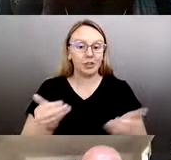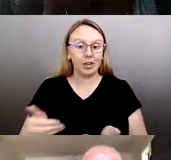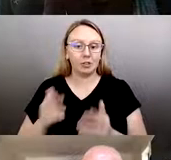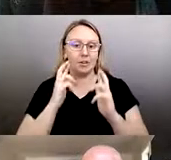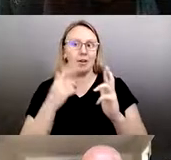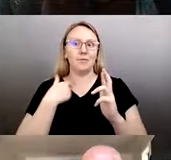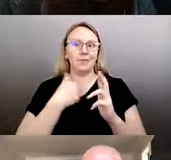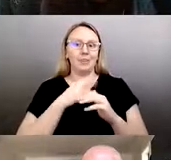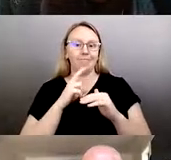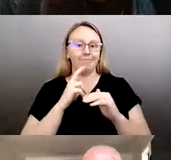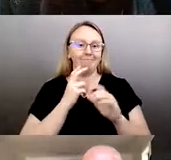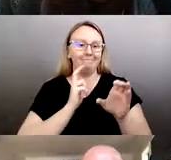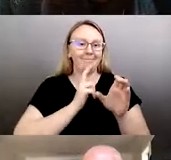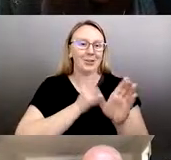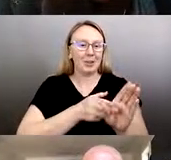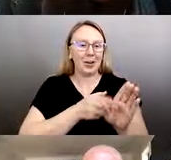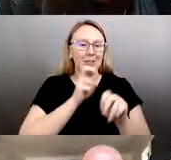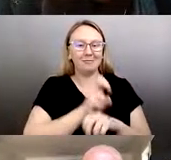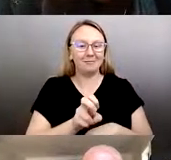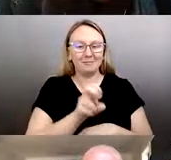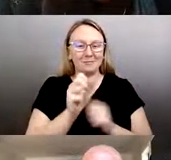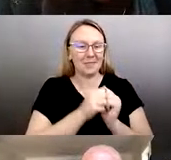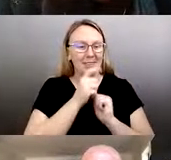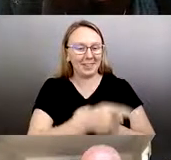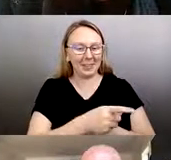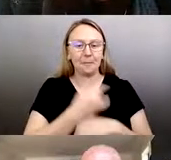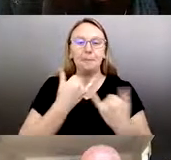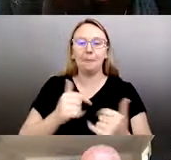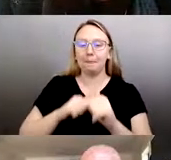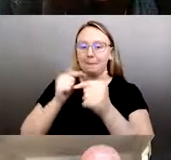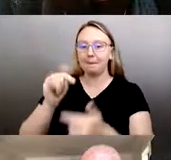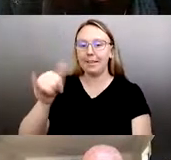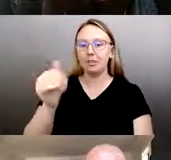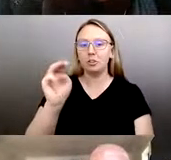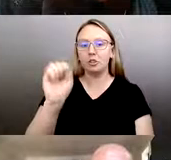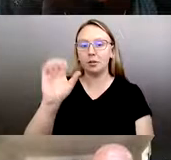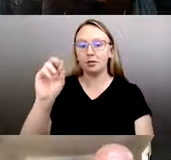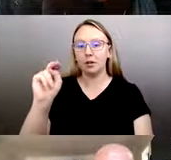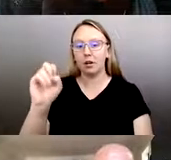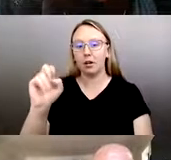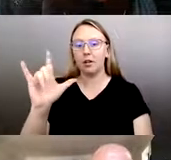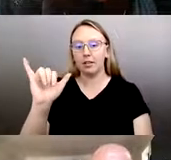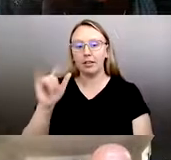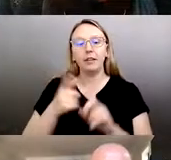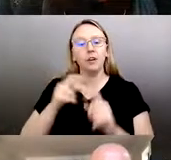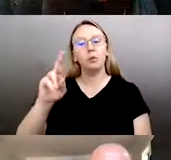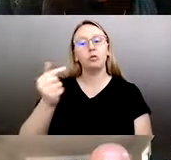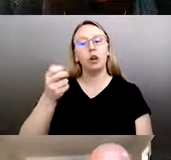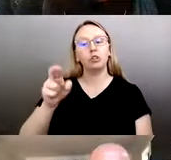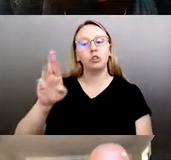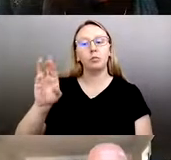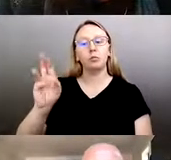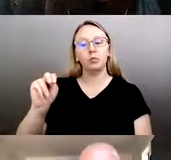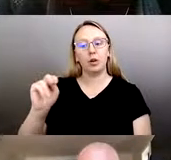you. Now on to James Connolly from the Roger Brown Study Collection to share more about Roger Brown and